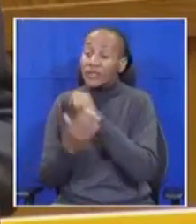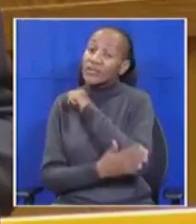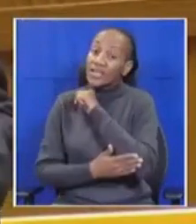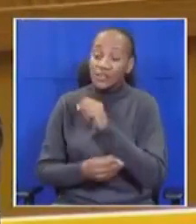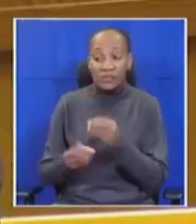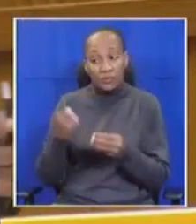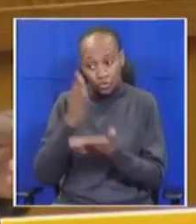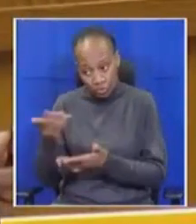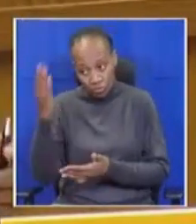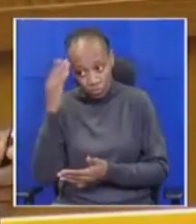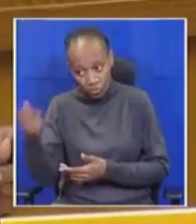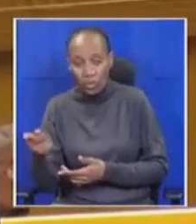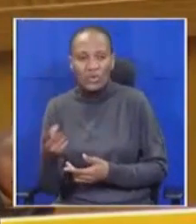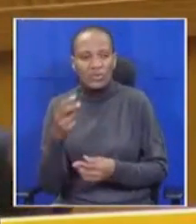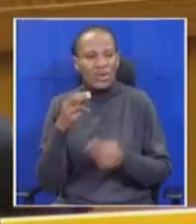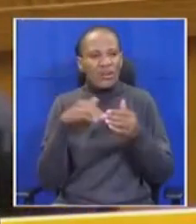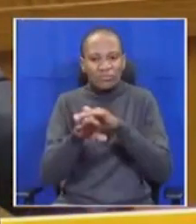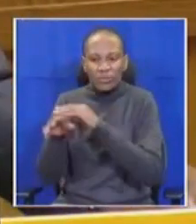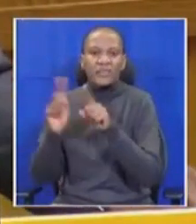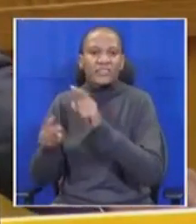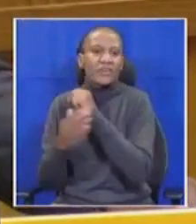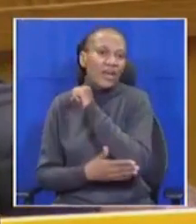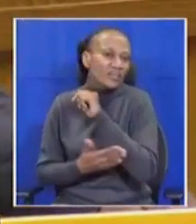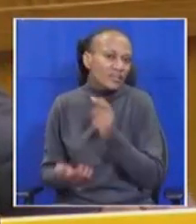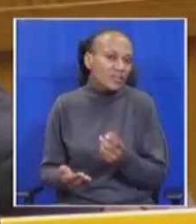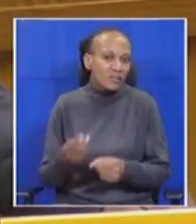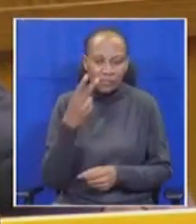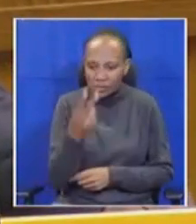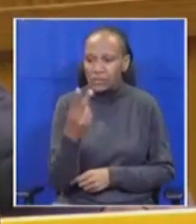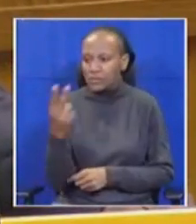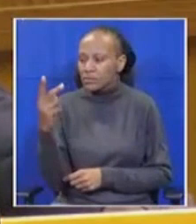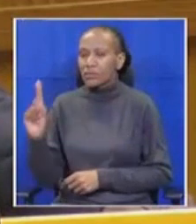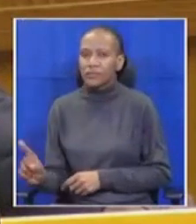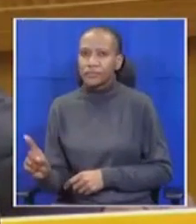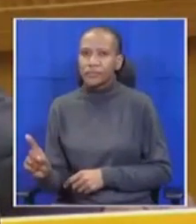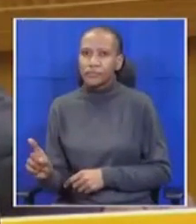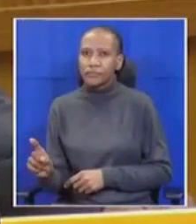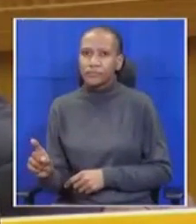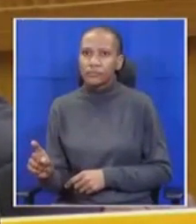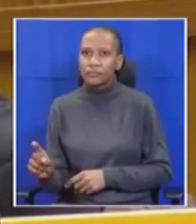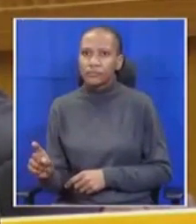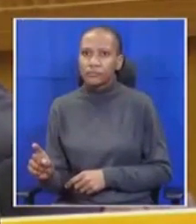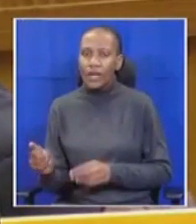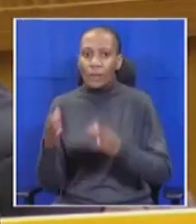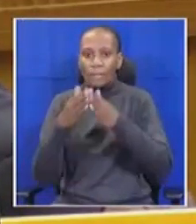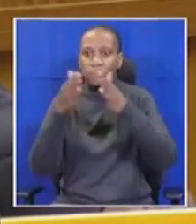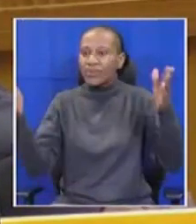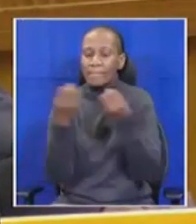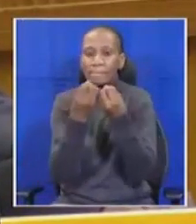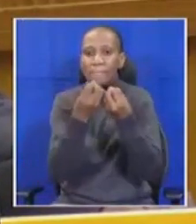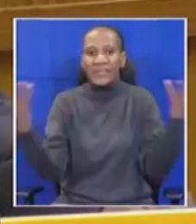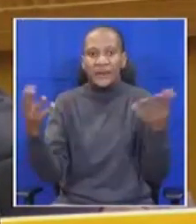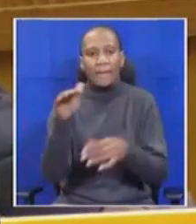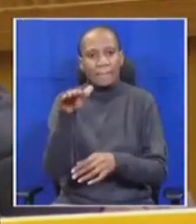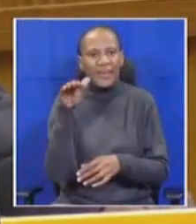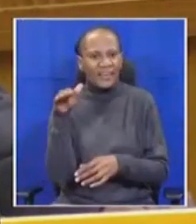you have, you will find that in a number of countries there are a plethora of banks.